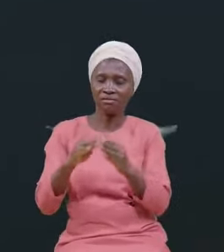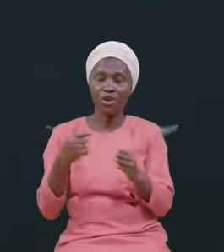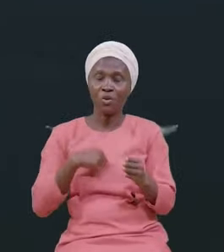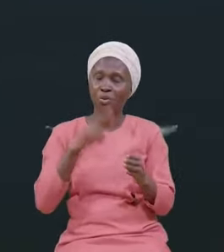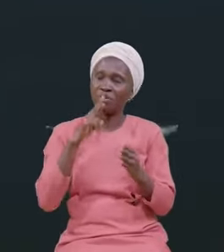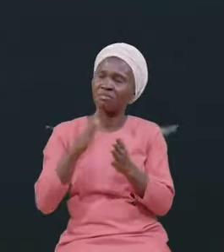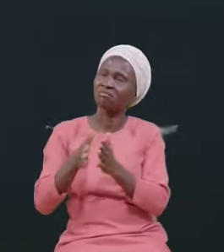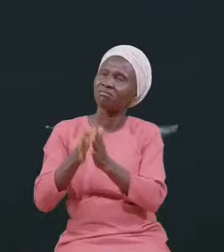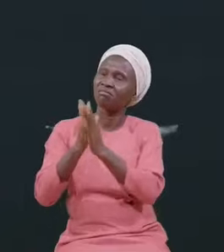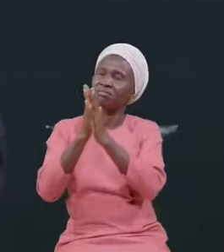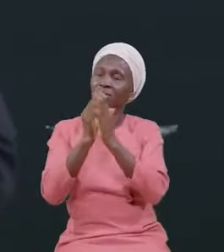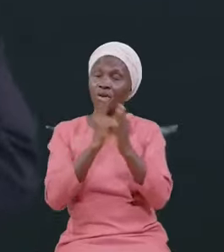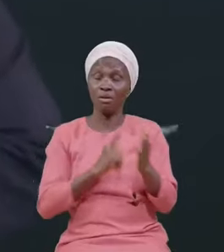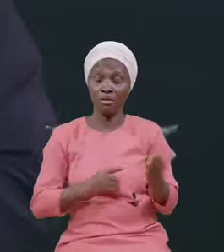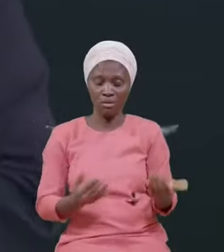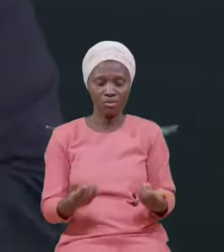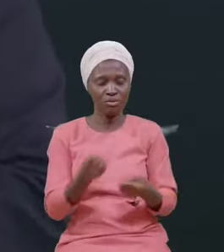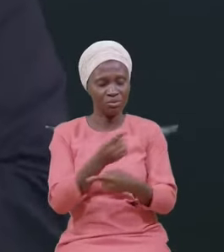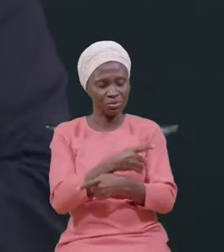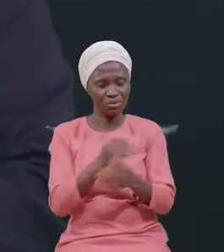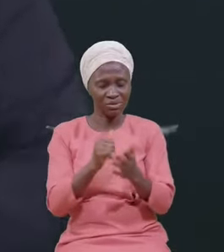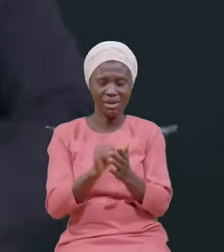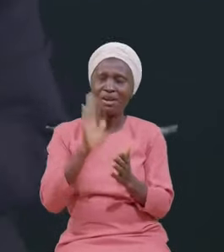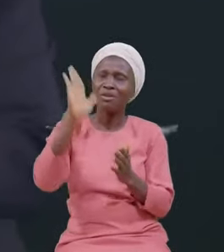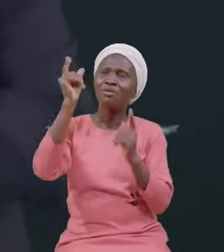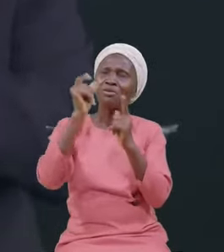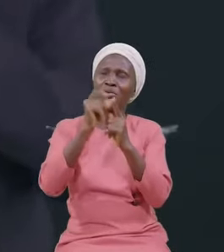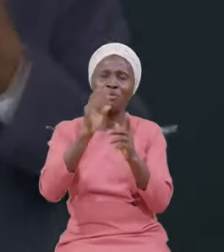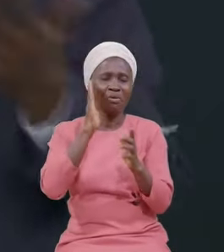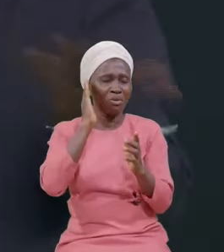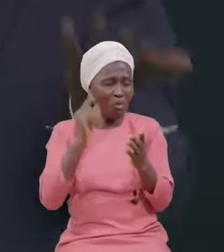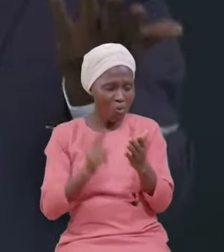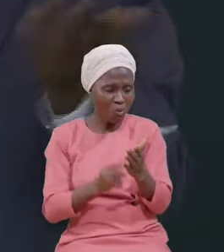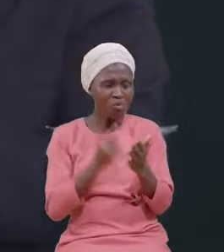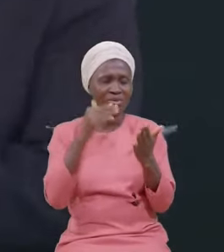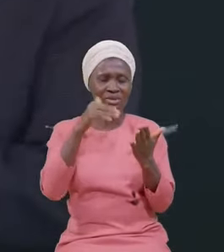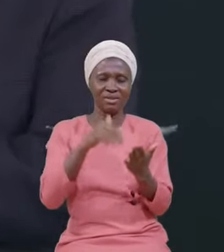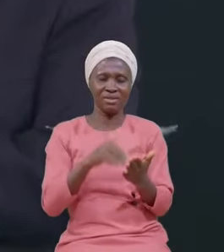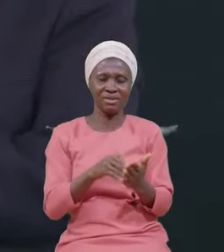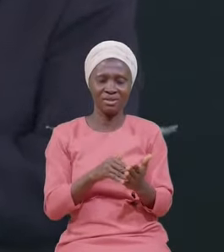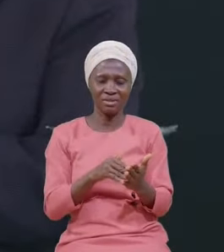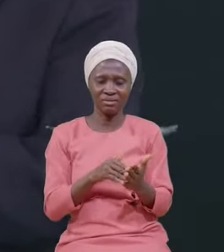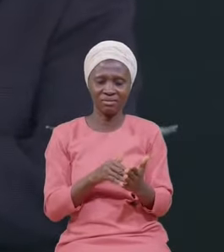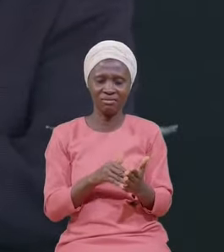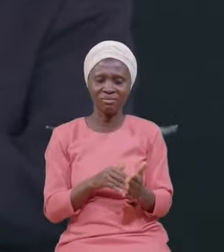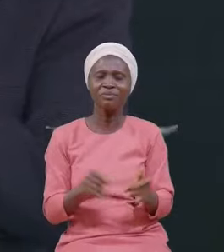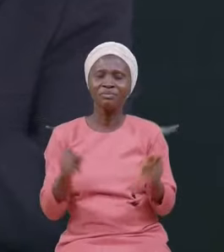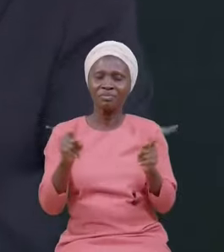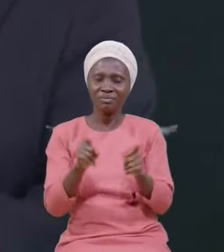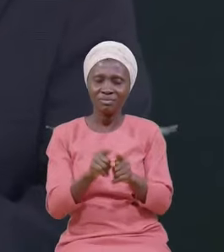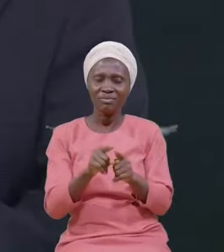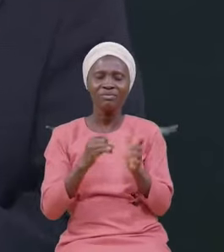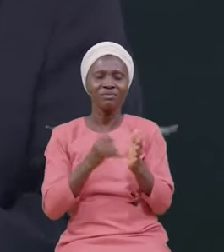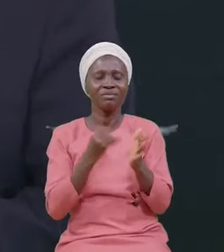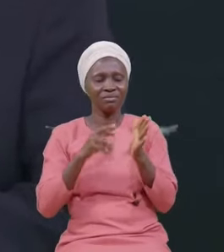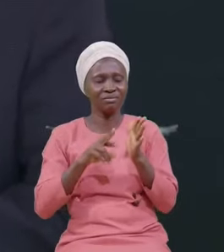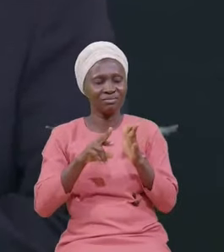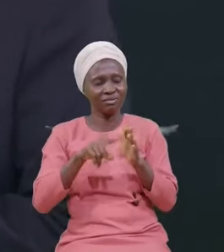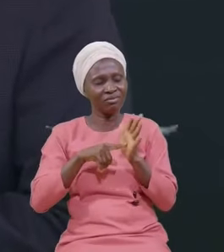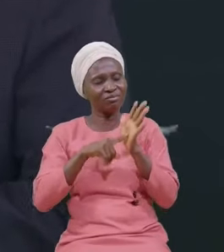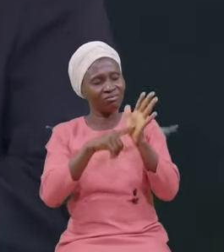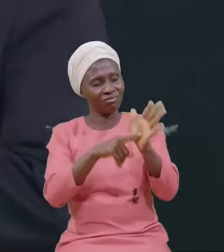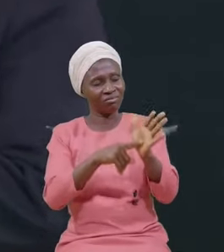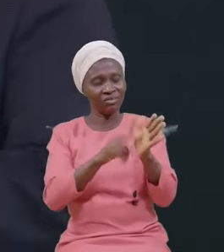today that your word wants again as he reveals Christ more and more unto